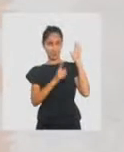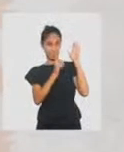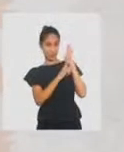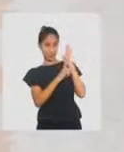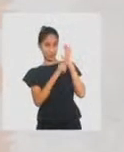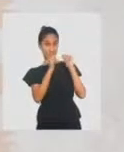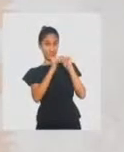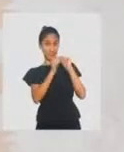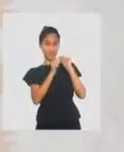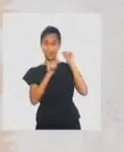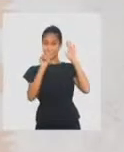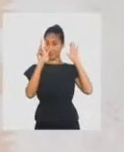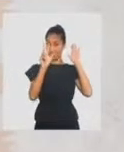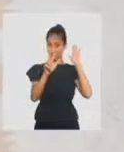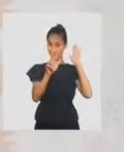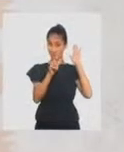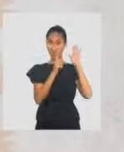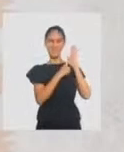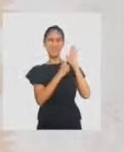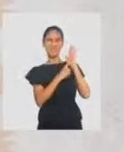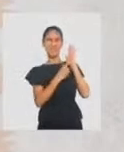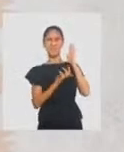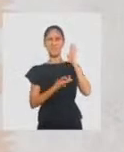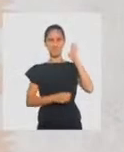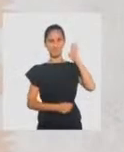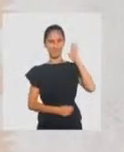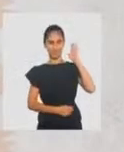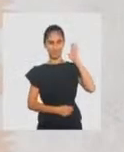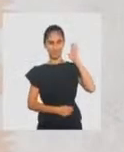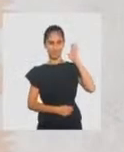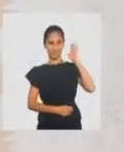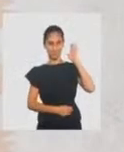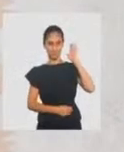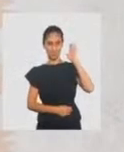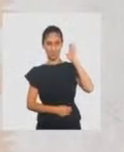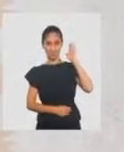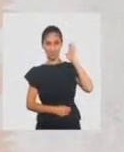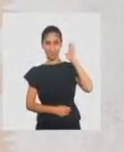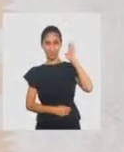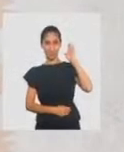Now, let's complete phrase number three.